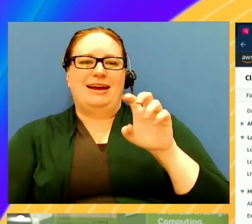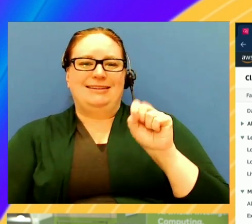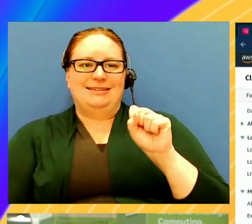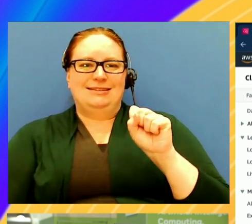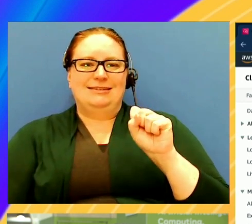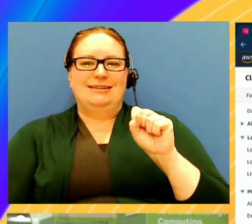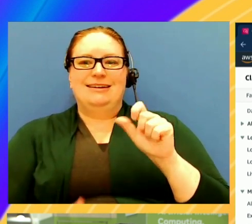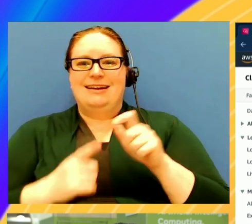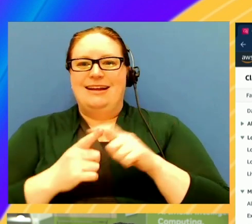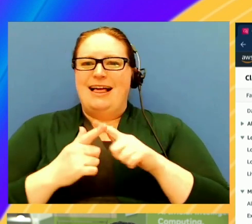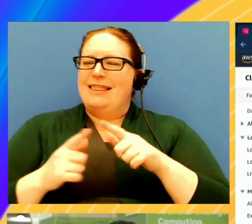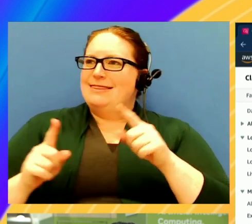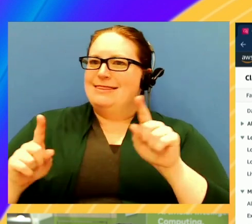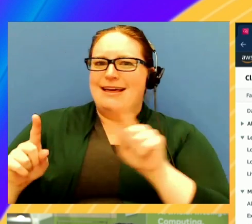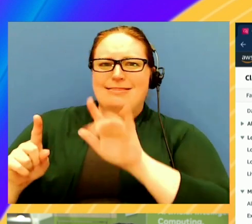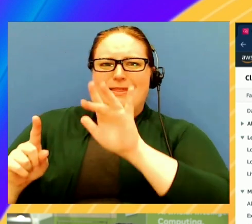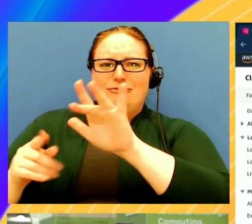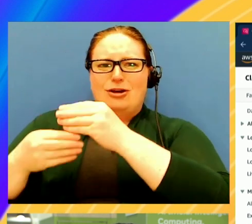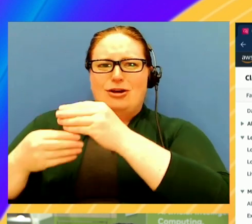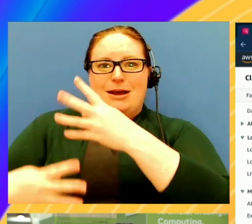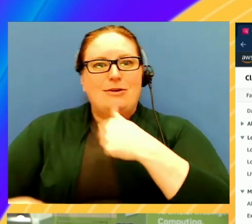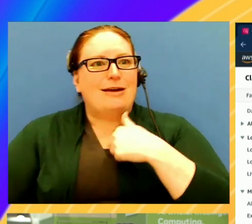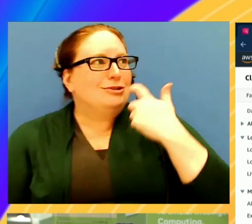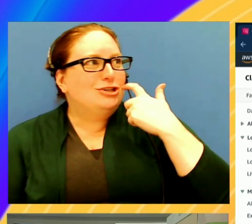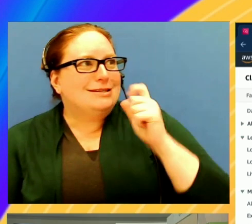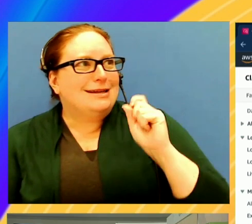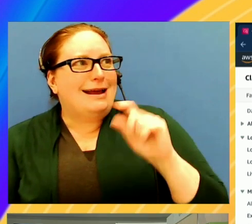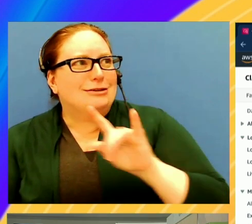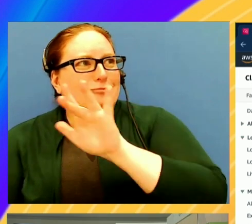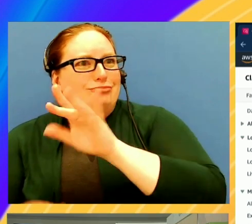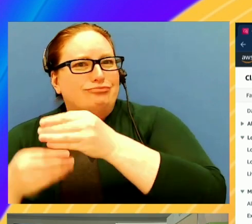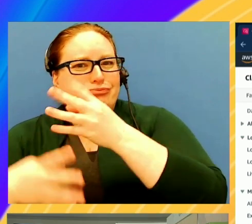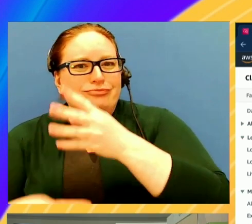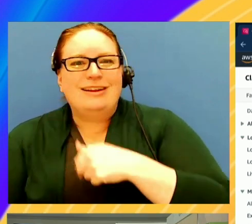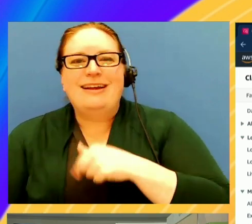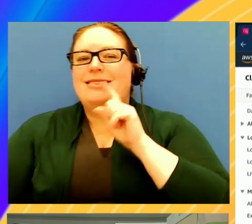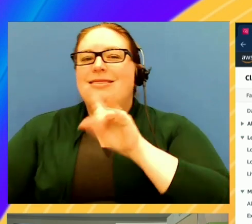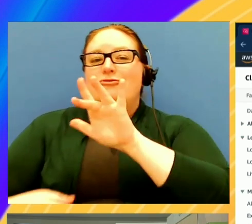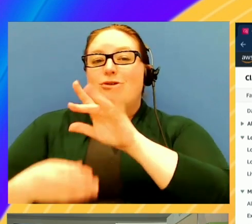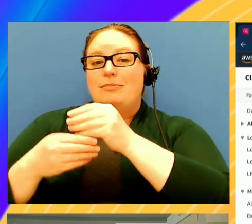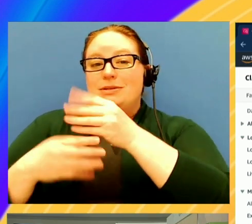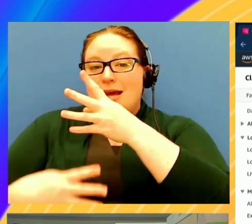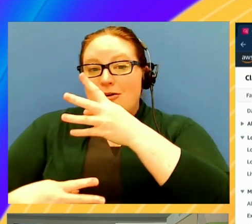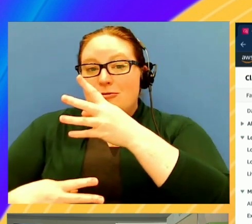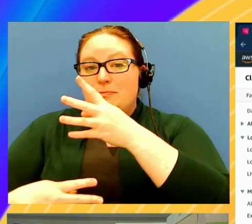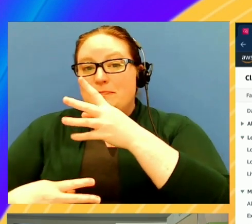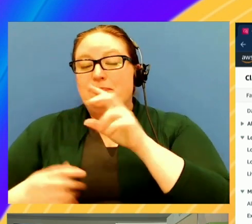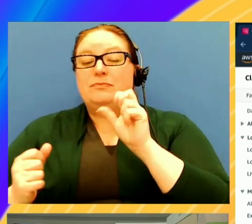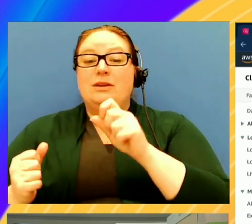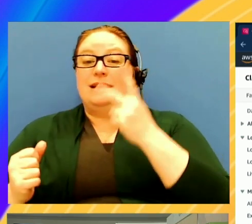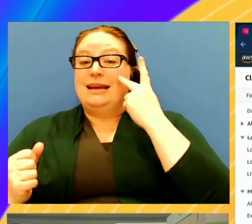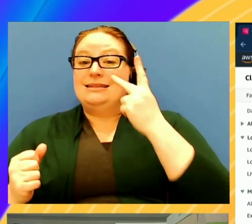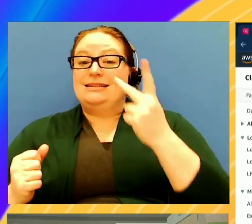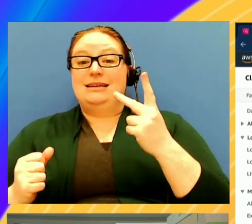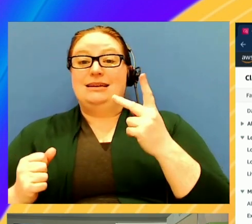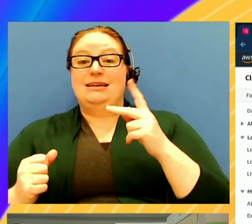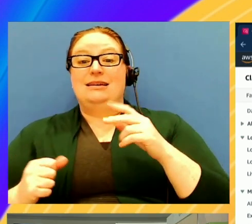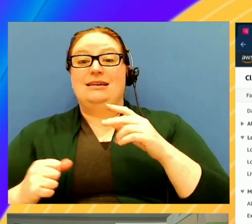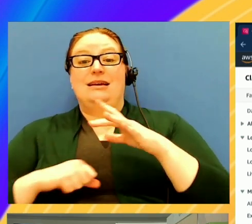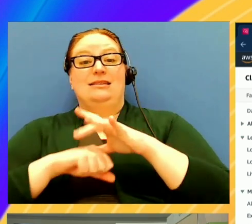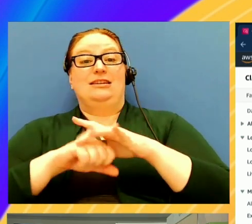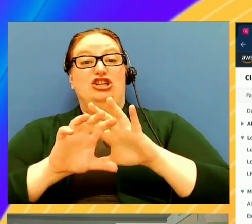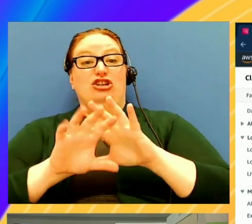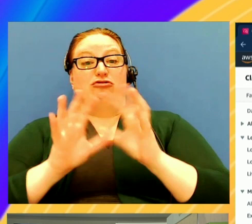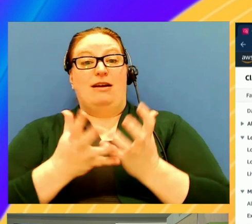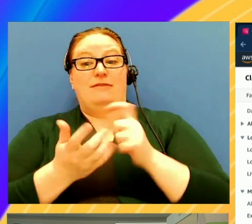choose. I was just actually going to ask you to do that. Perfect. Yeah. If you toggle over the drop-down, you actually see the geographic